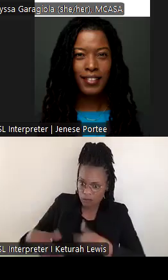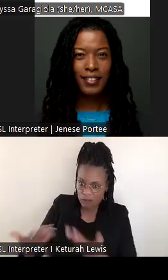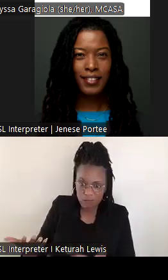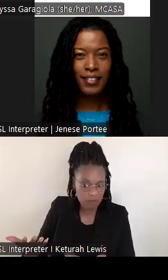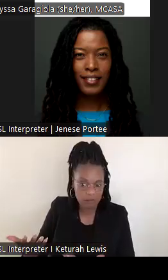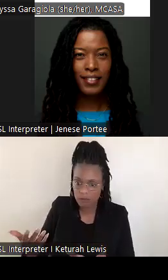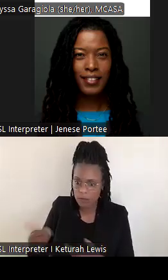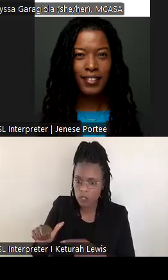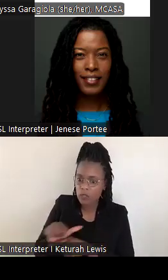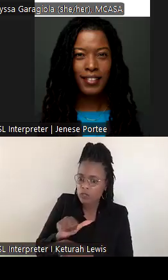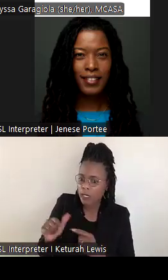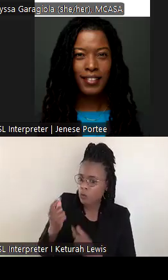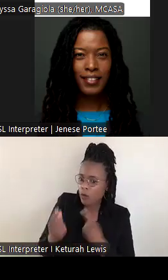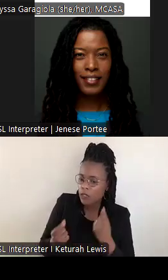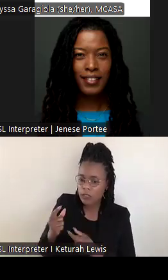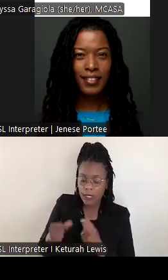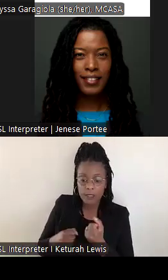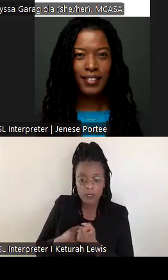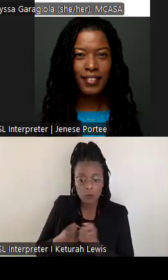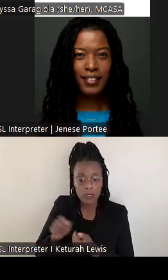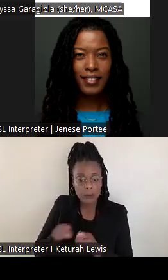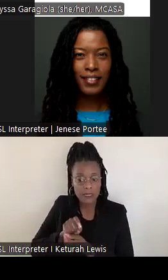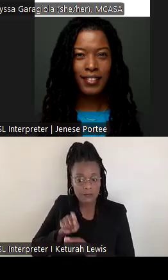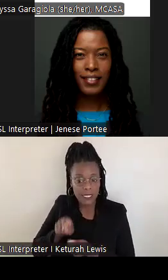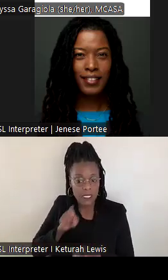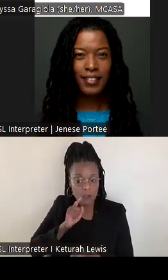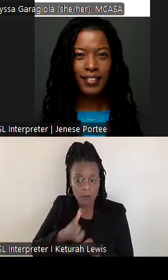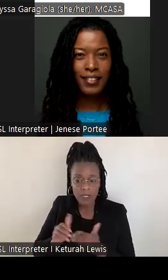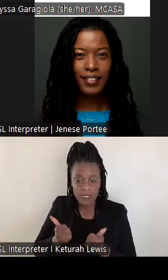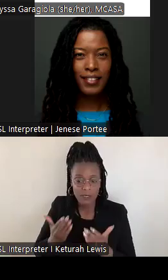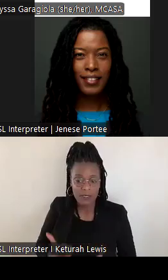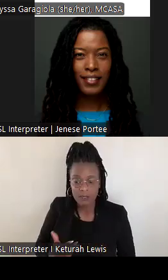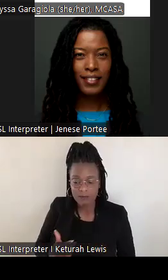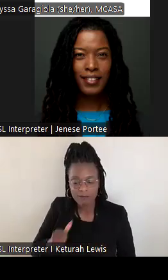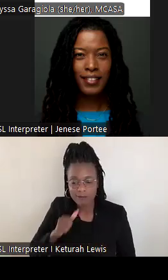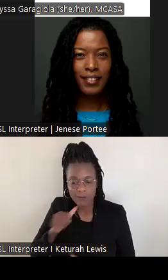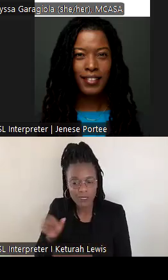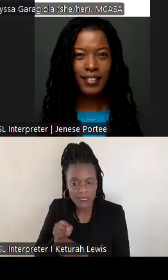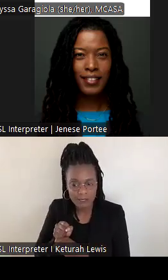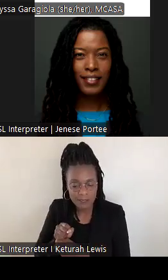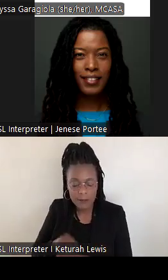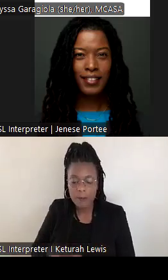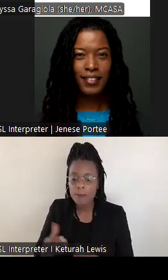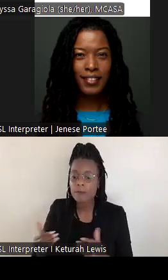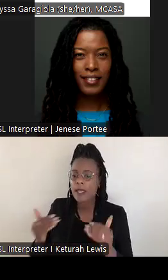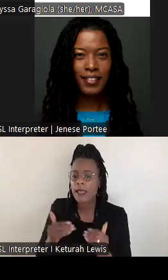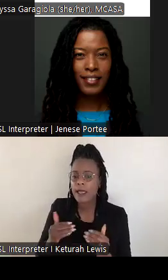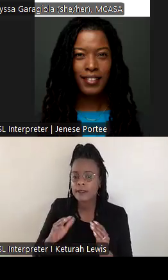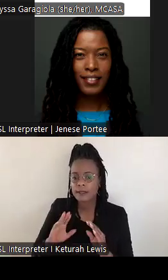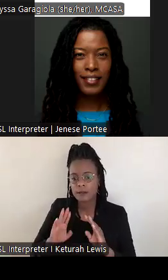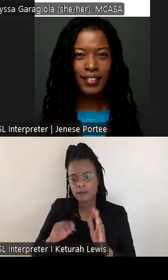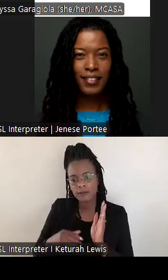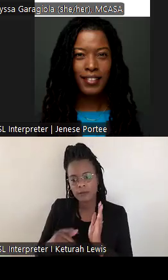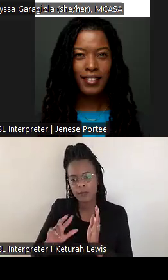The next quadrant we're going to talk about is violence or threat of violence. So survivors that have